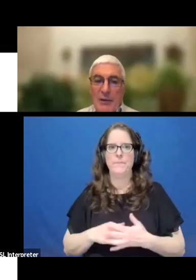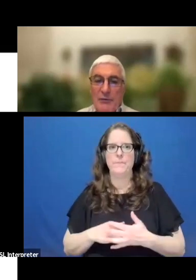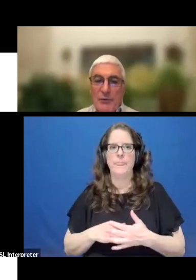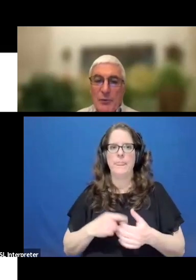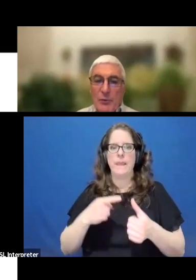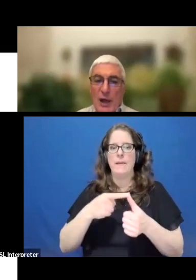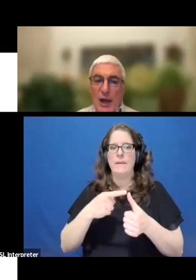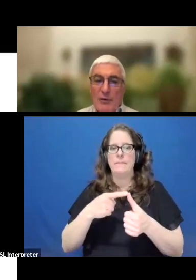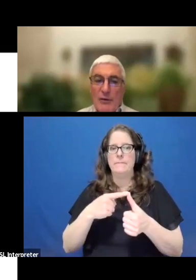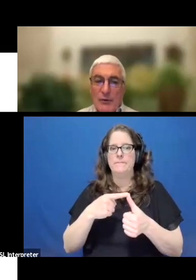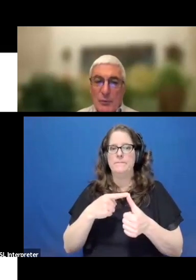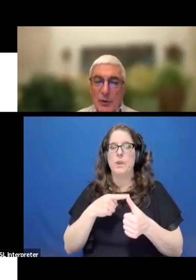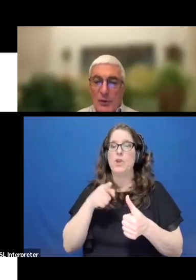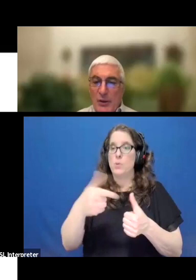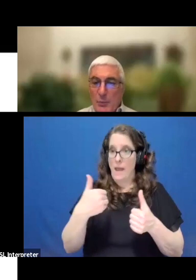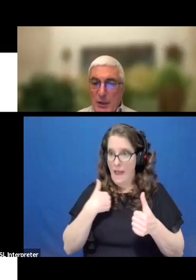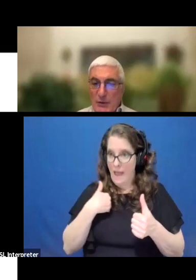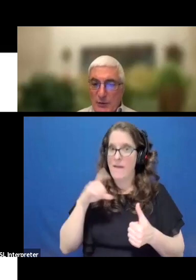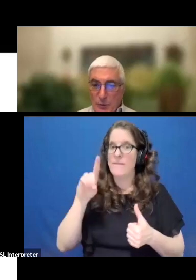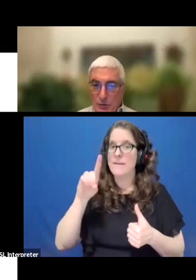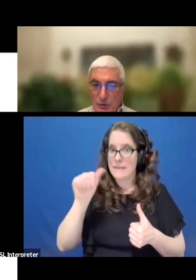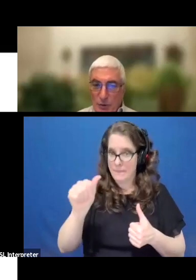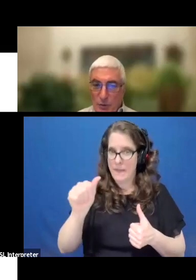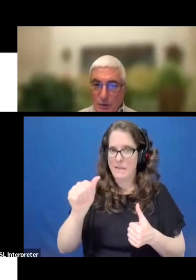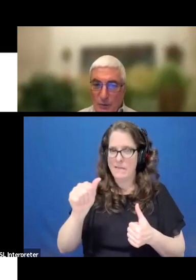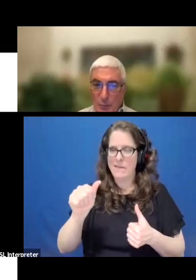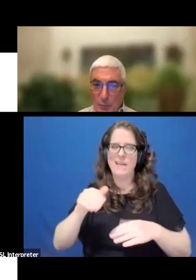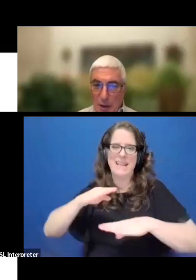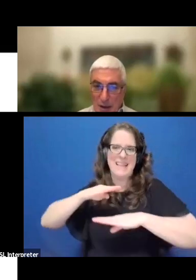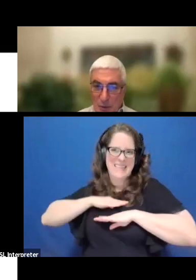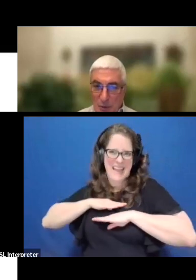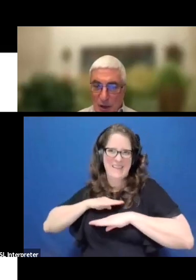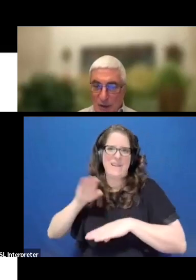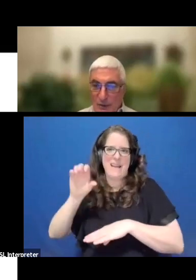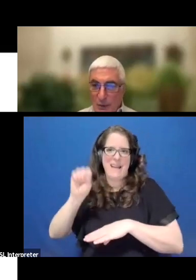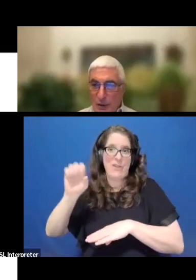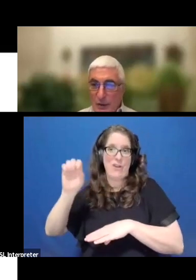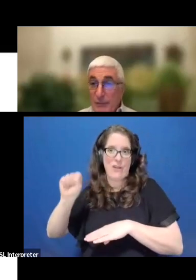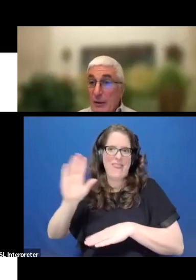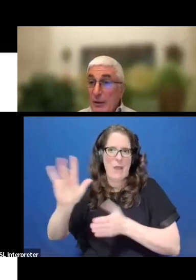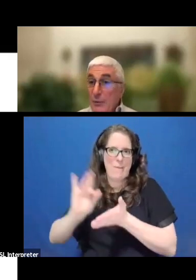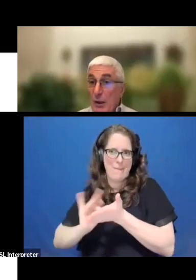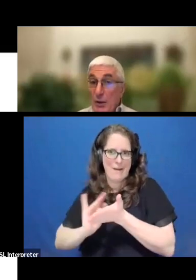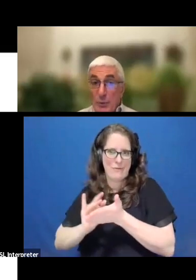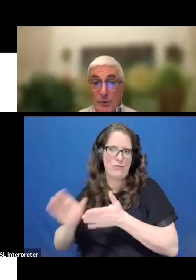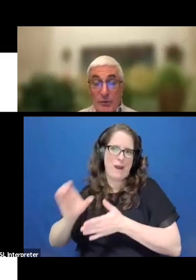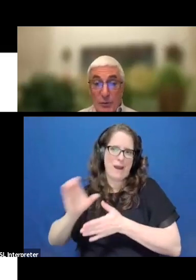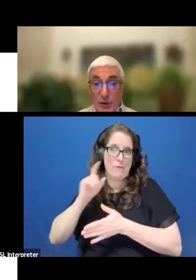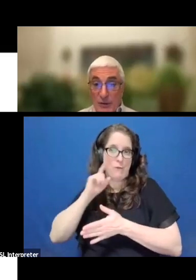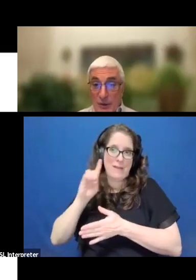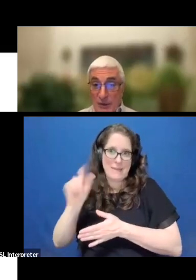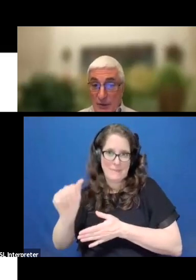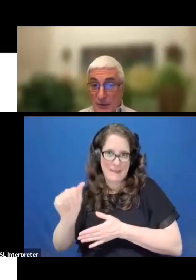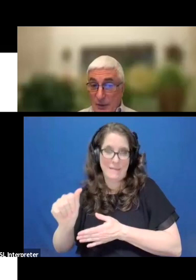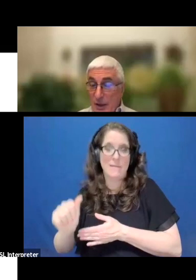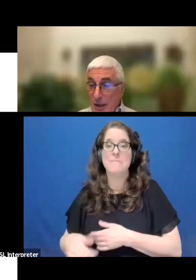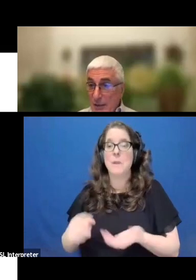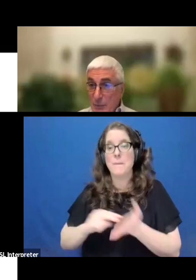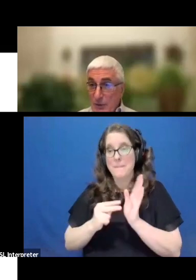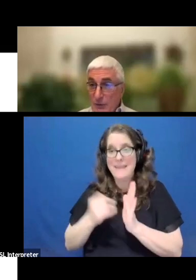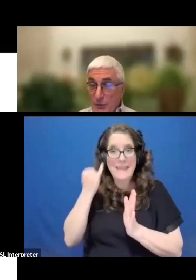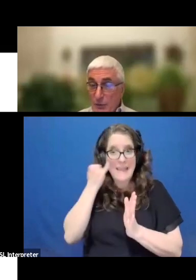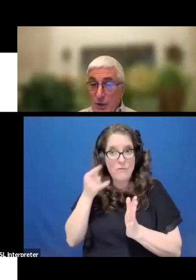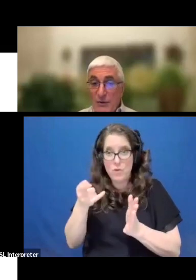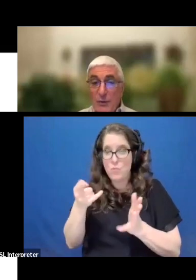They have to have a disability that meets Social Security's medical criteria. Well, a person who gets